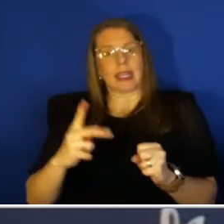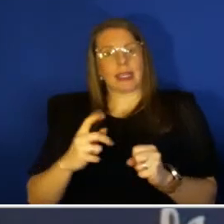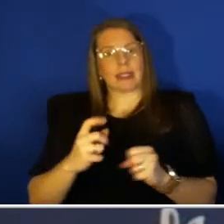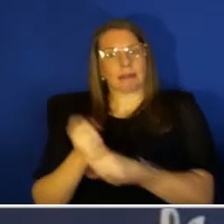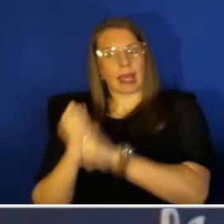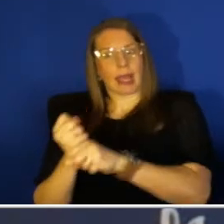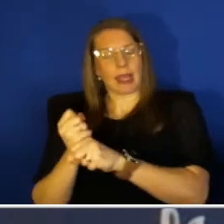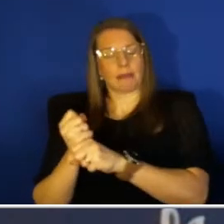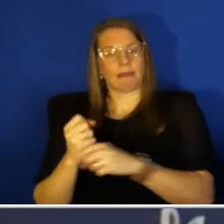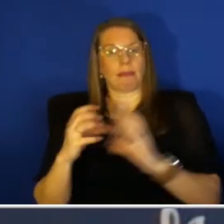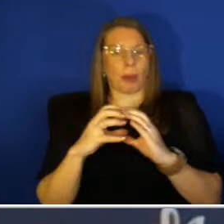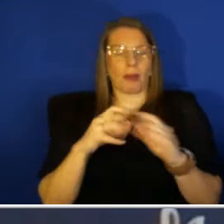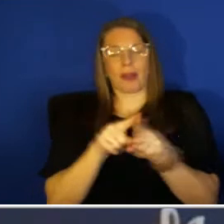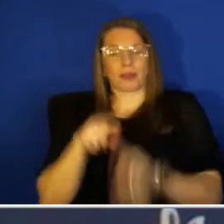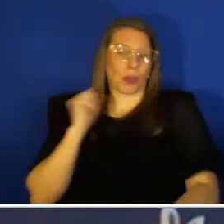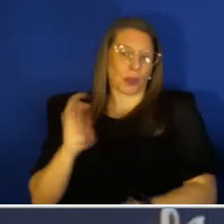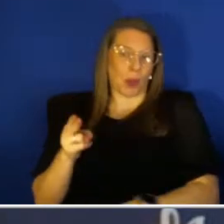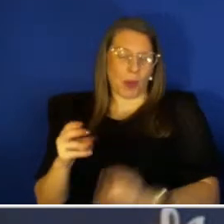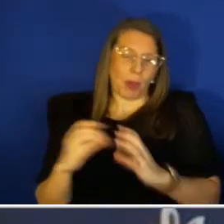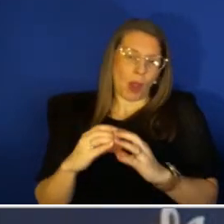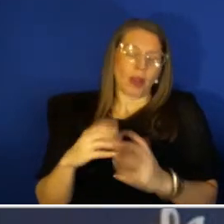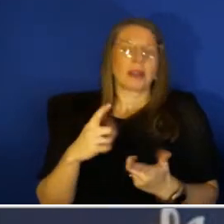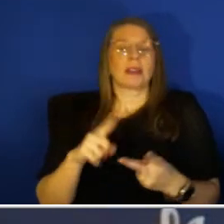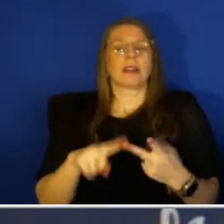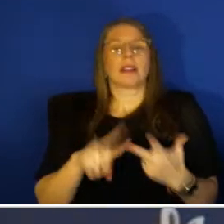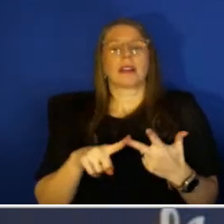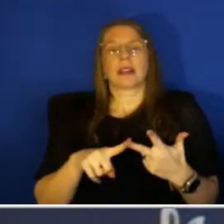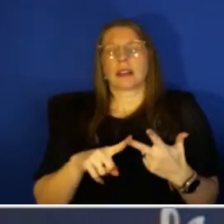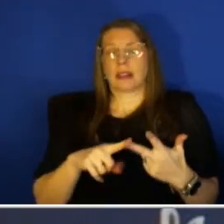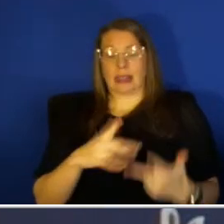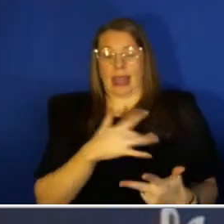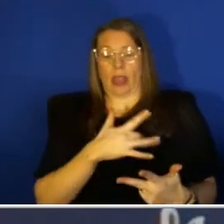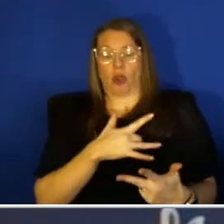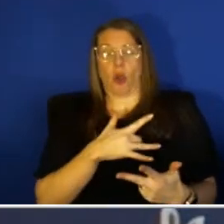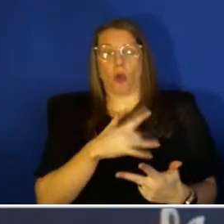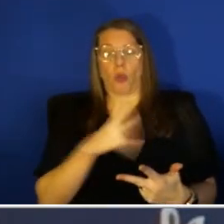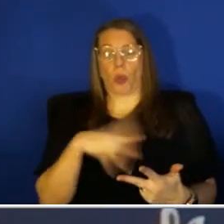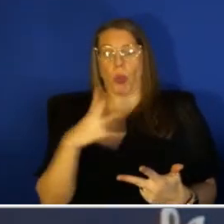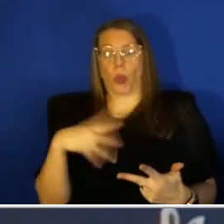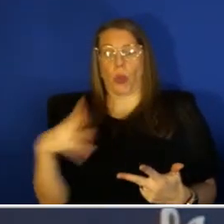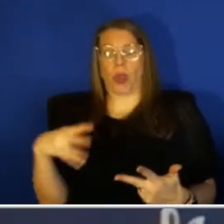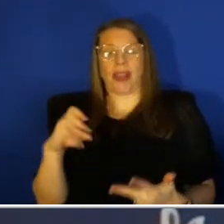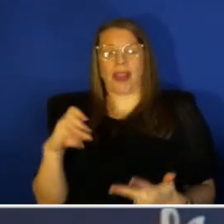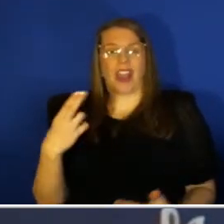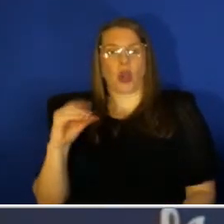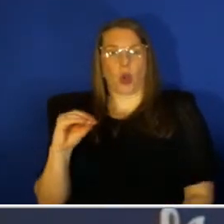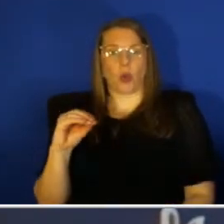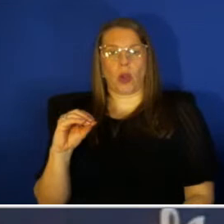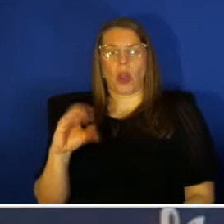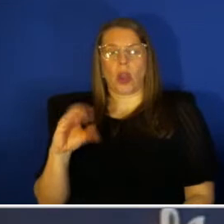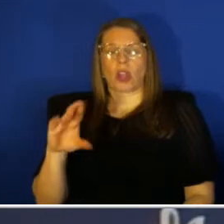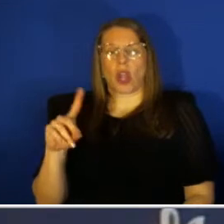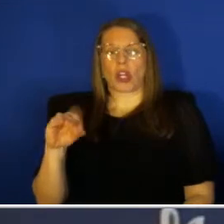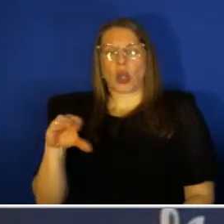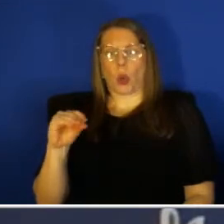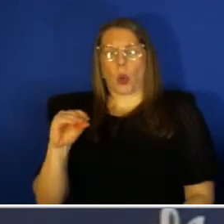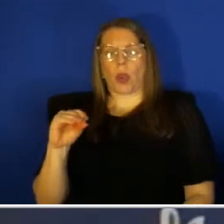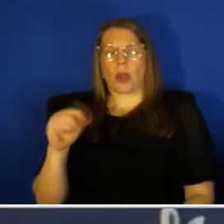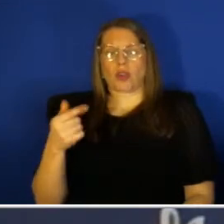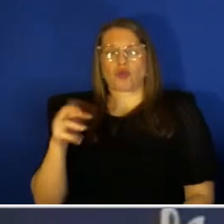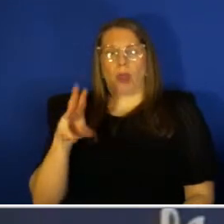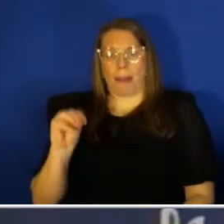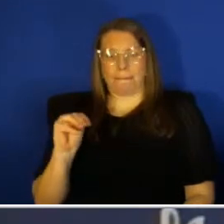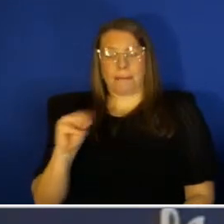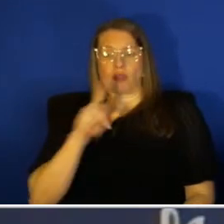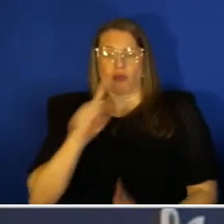ball. We also do echocardiograms here. So it's really